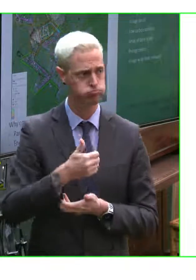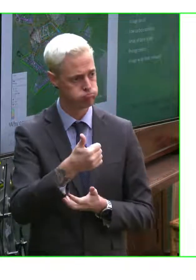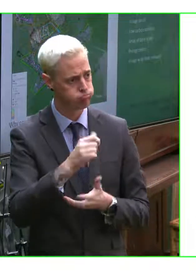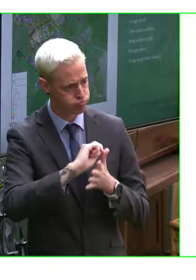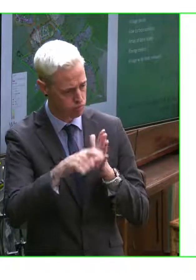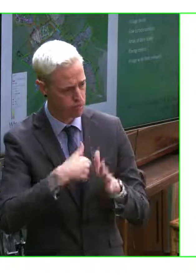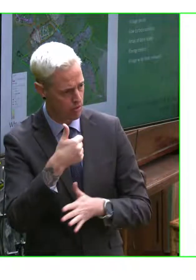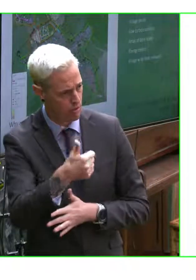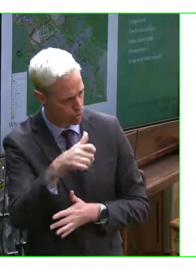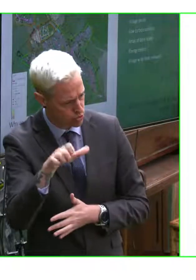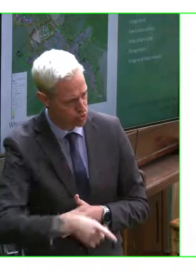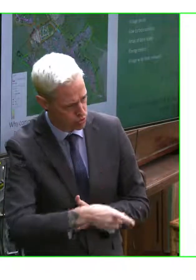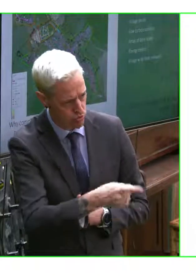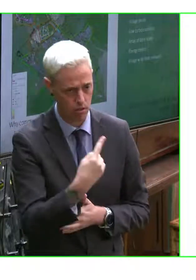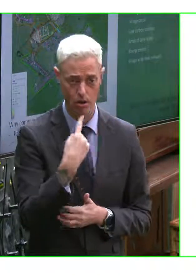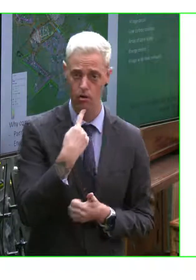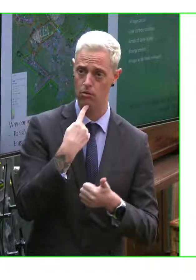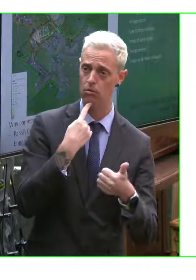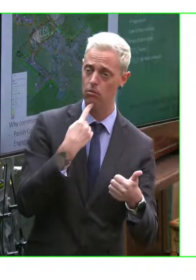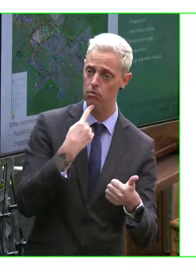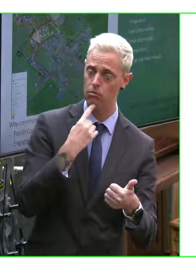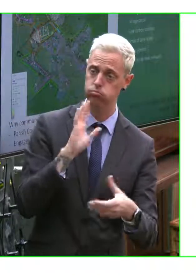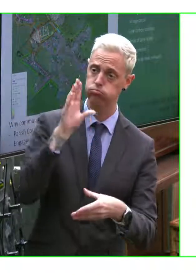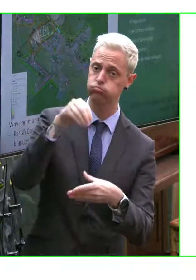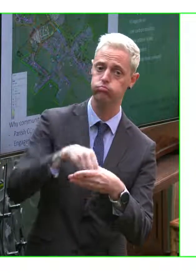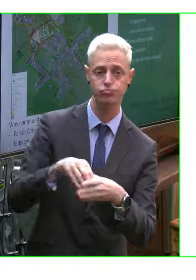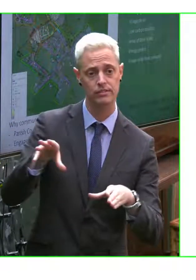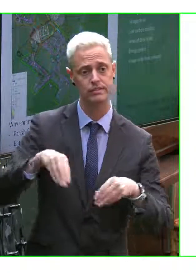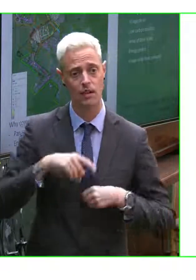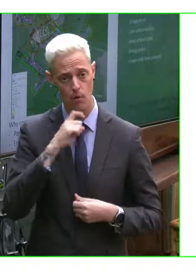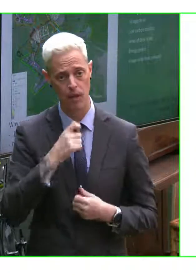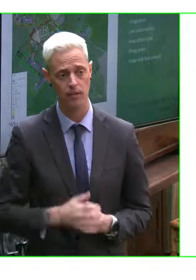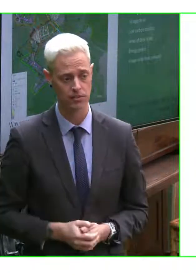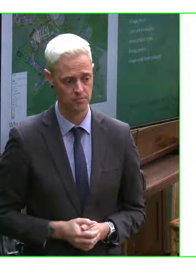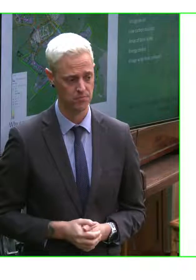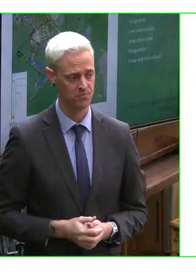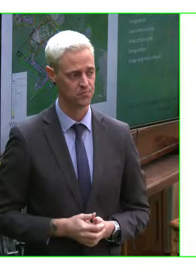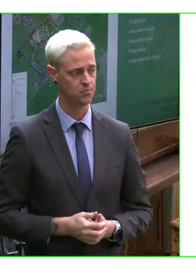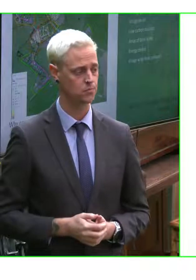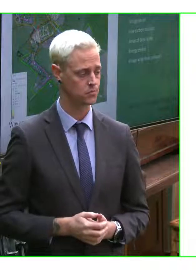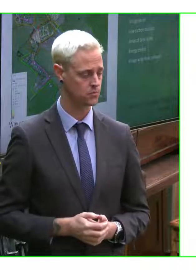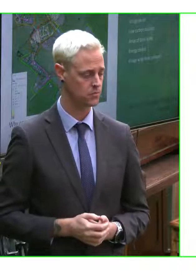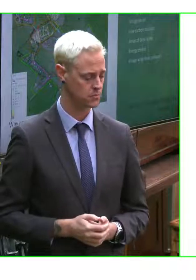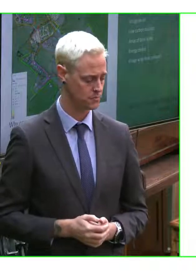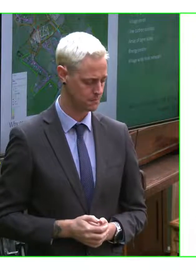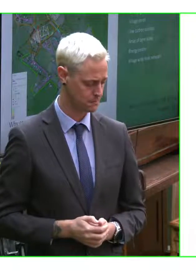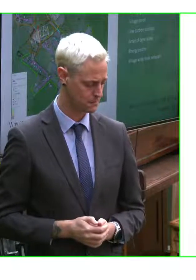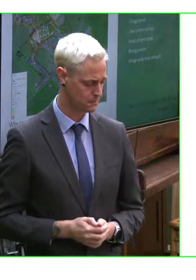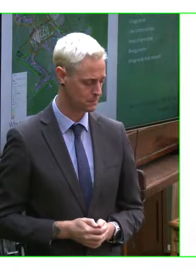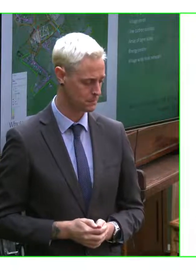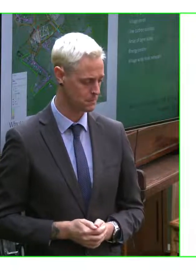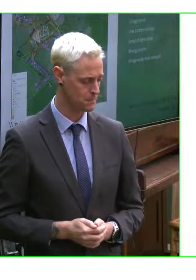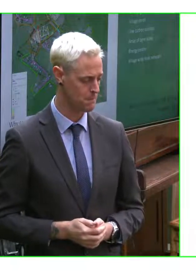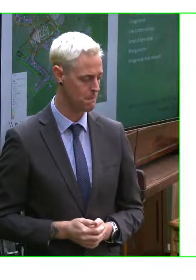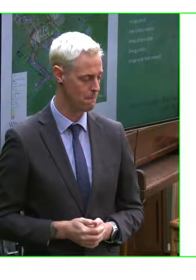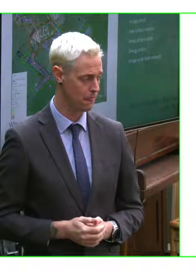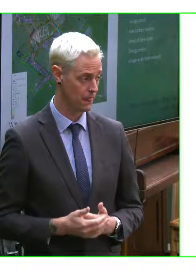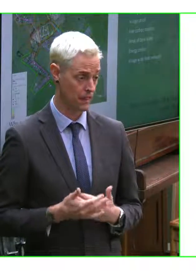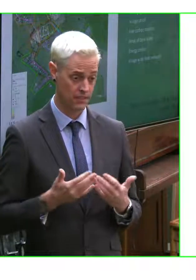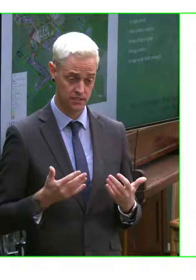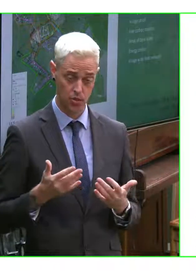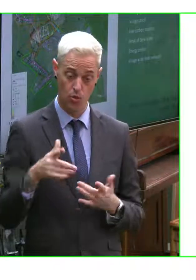then they're much more likely to get people uptaking this idea. So the key here is communities are